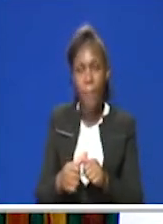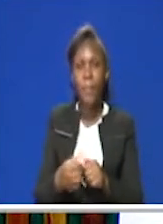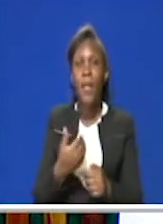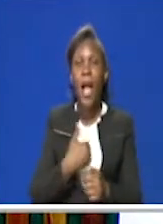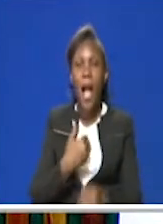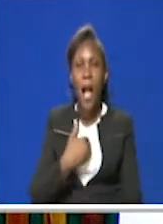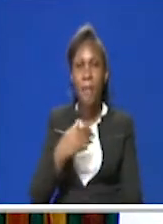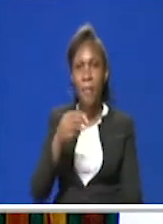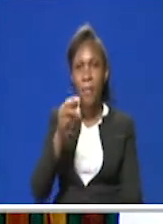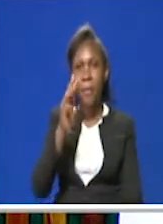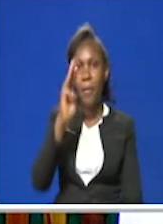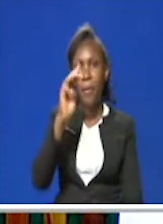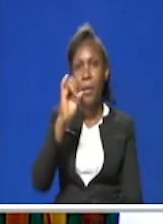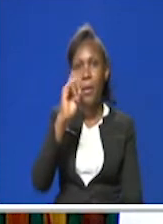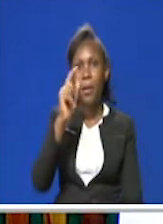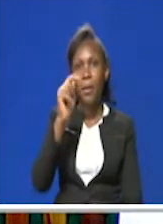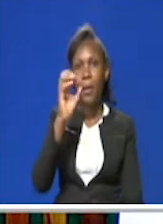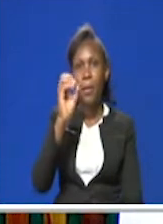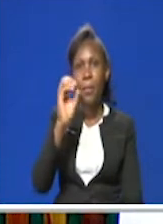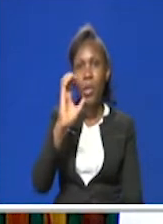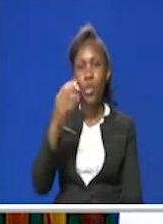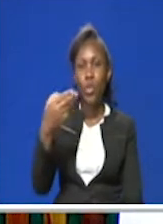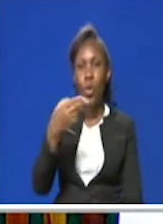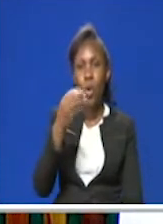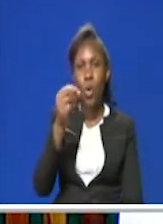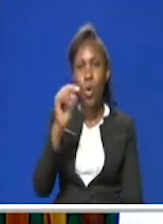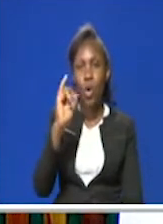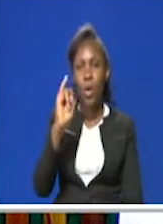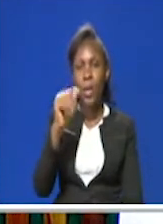have mitochondrion organelles. We have